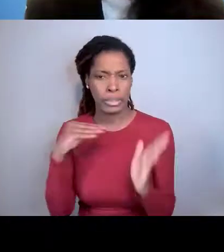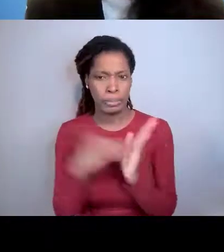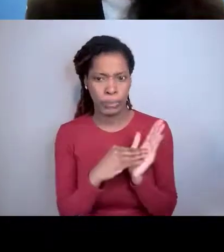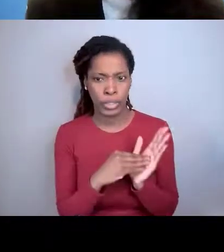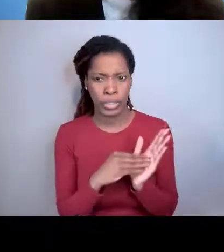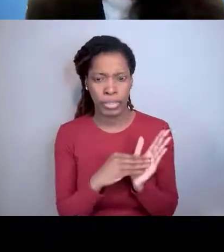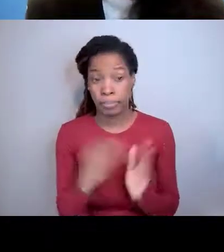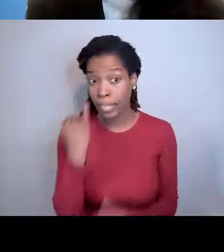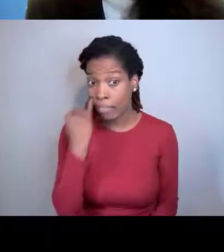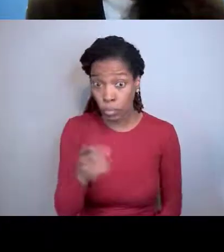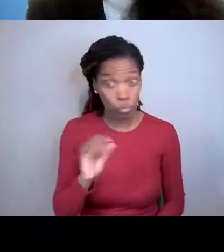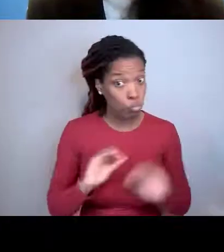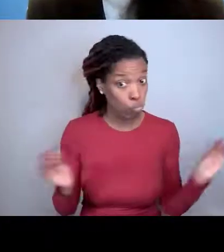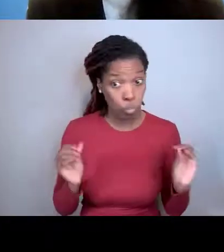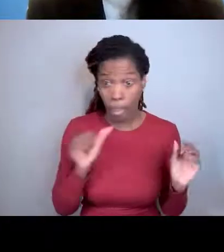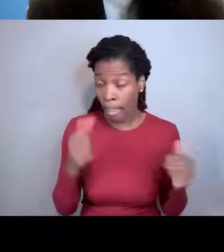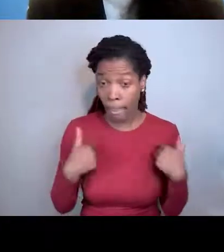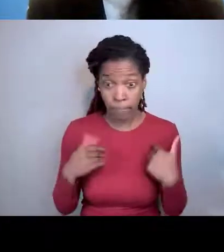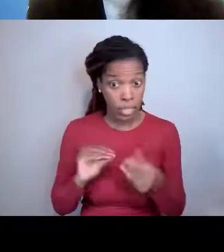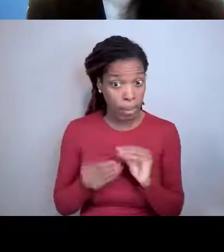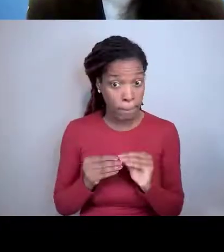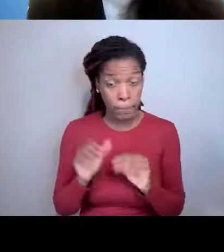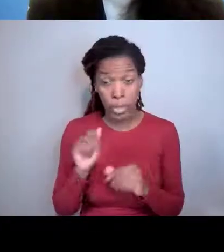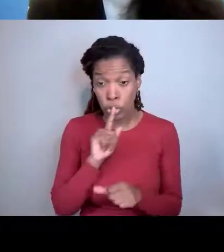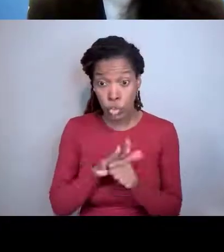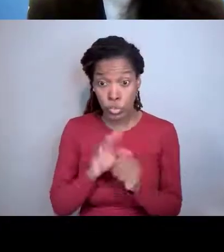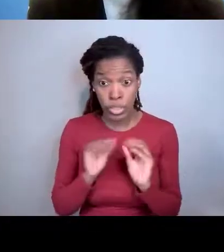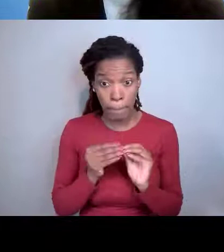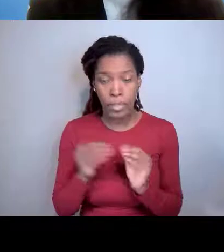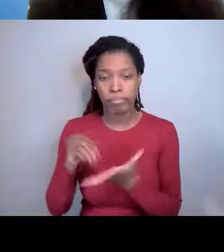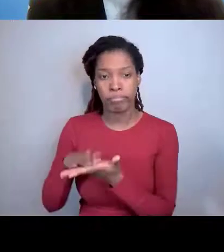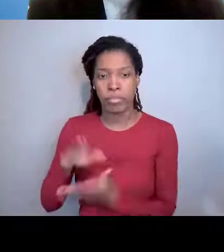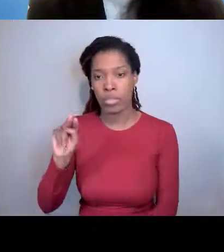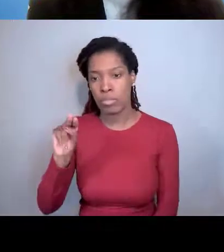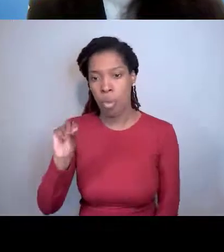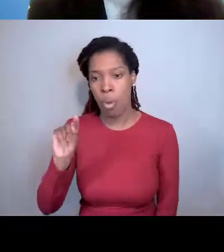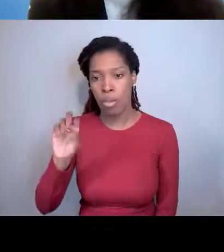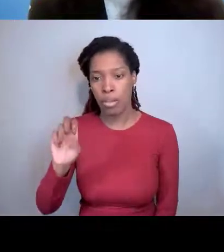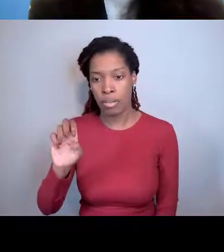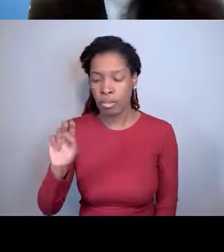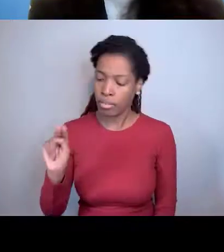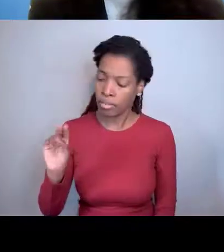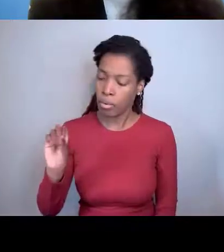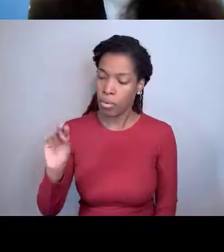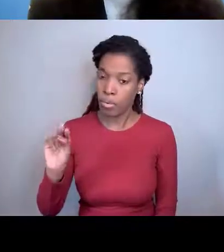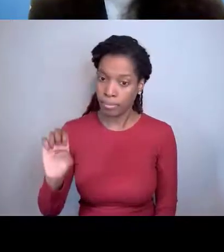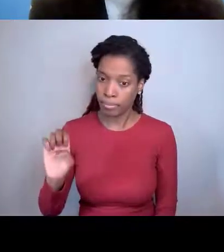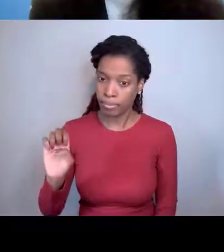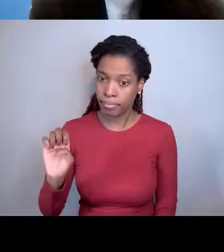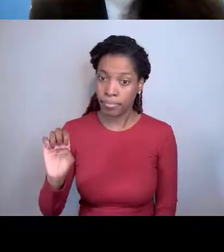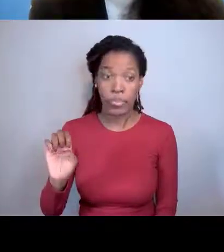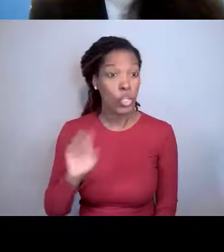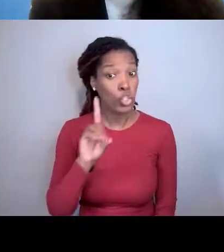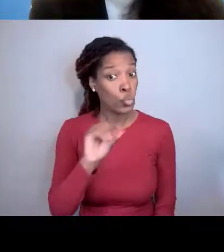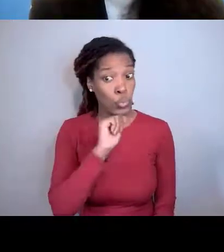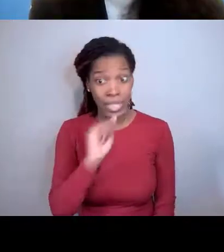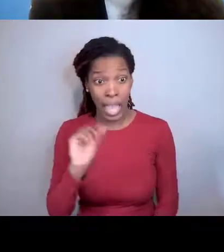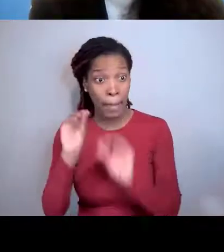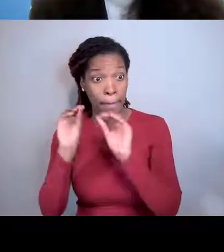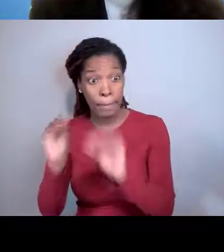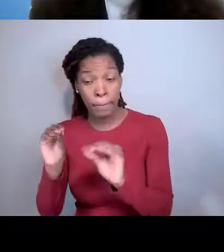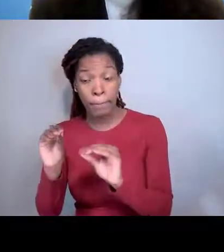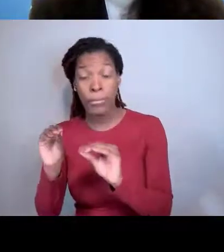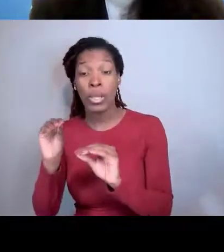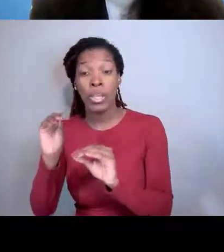not have an assurance number, just state none. Do not put the assurance number for the performance site, the